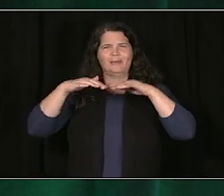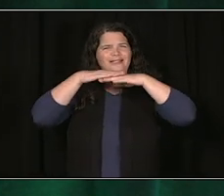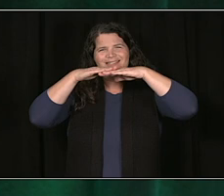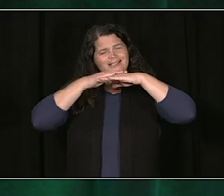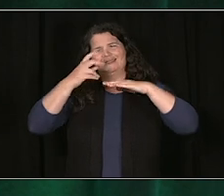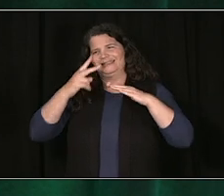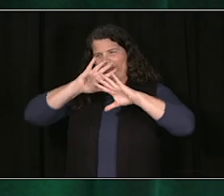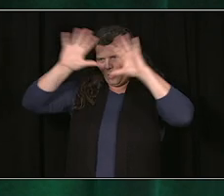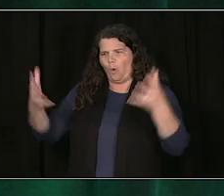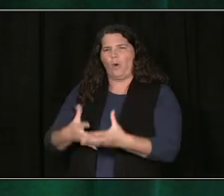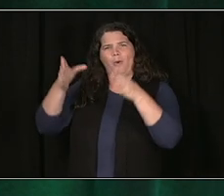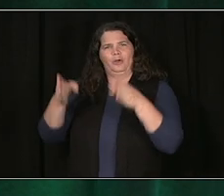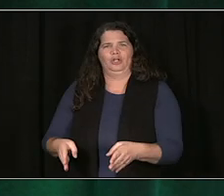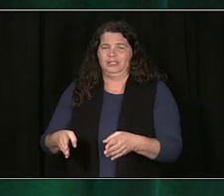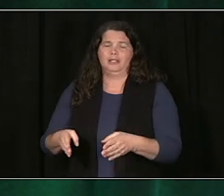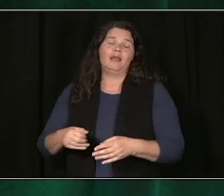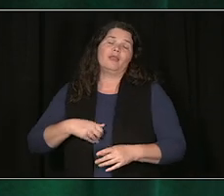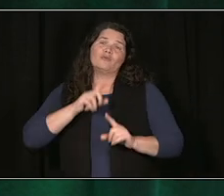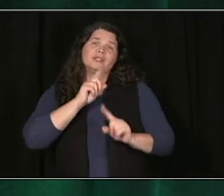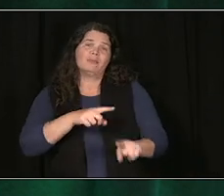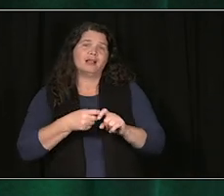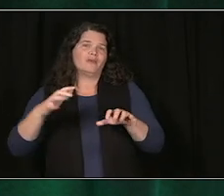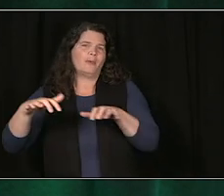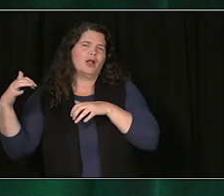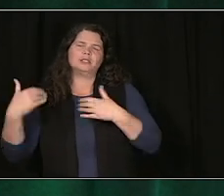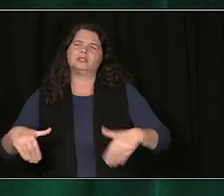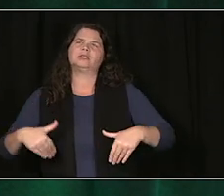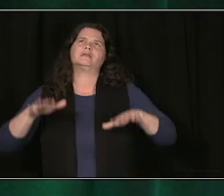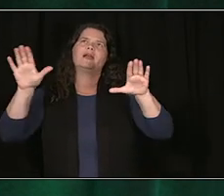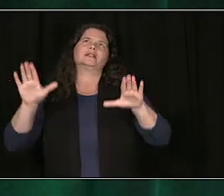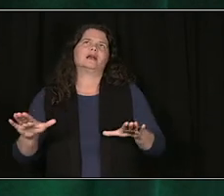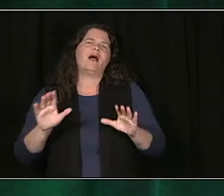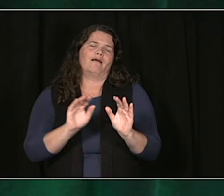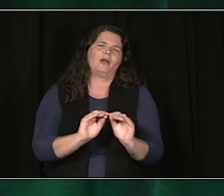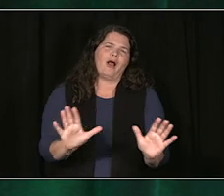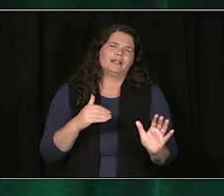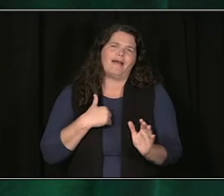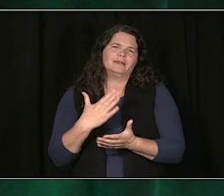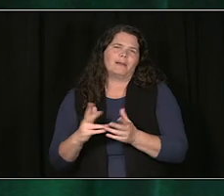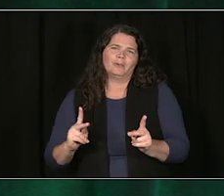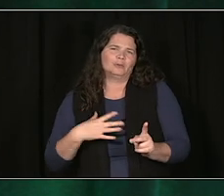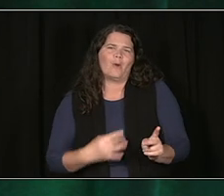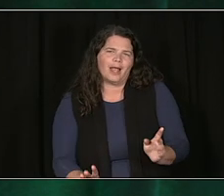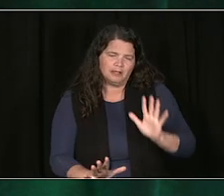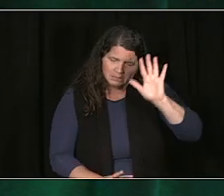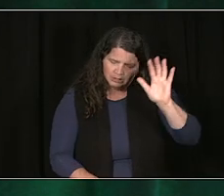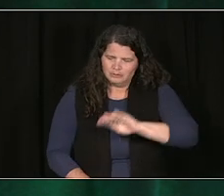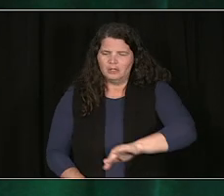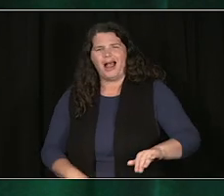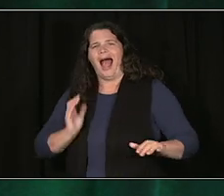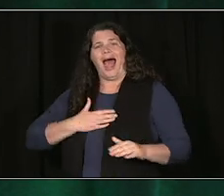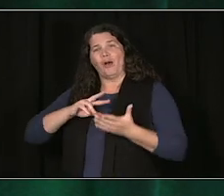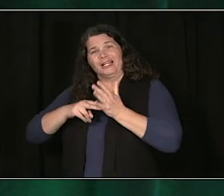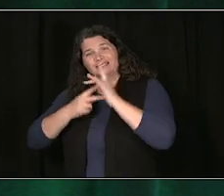reaction has been incredible. I mean, certainly we have detractors, but beyond just making, I think our intention and our